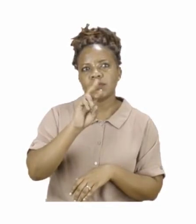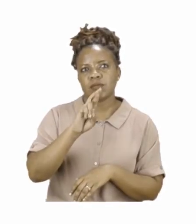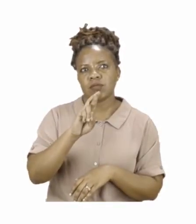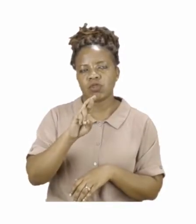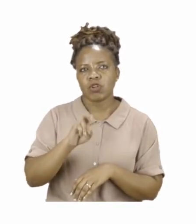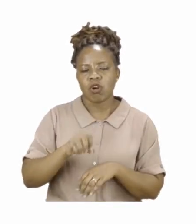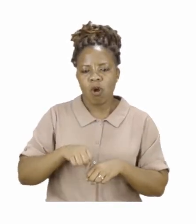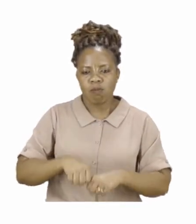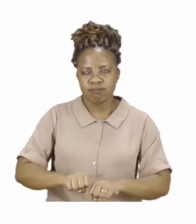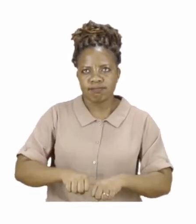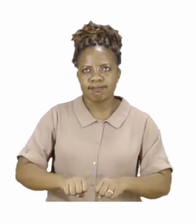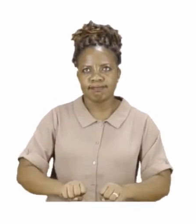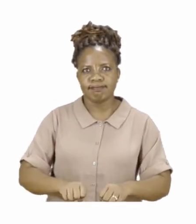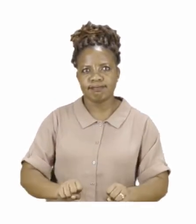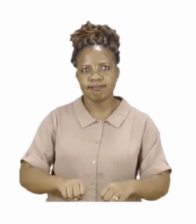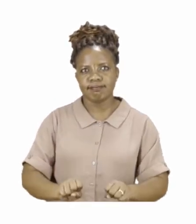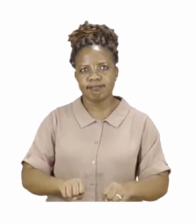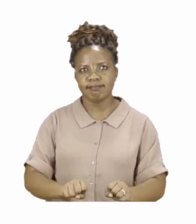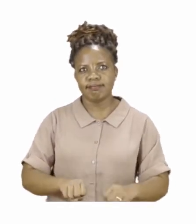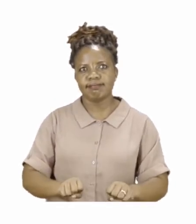motor scooter,